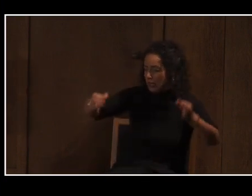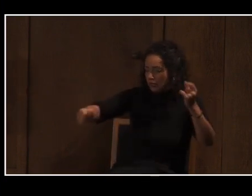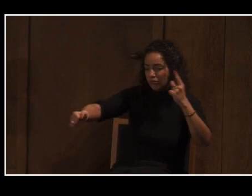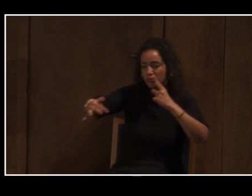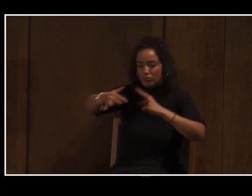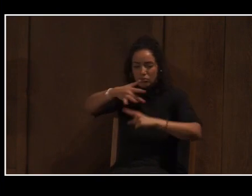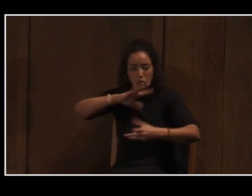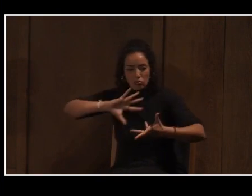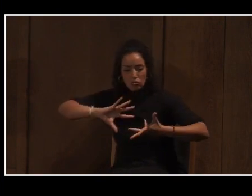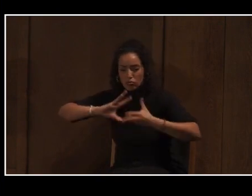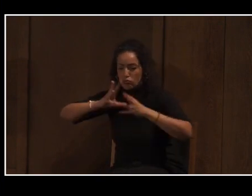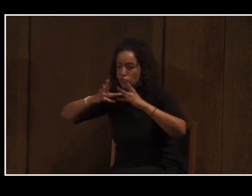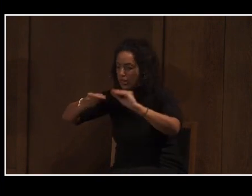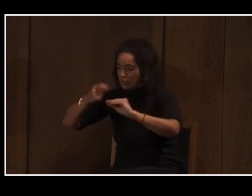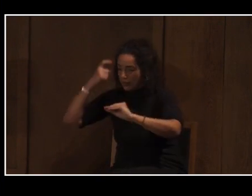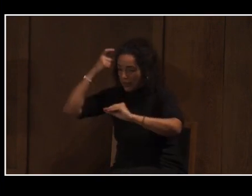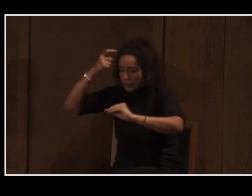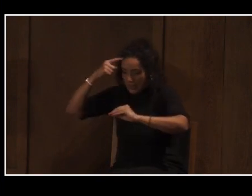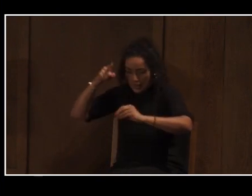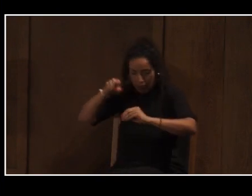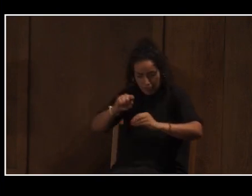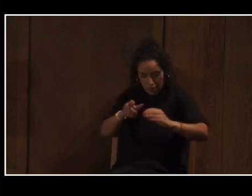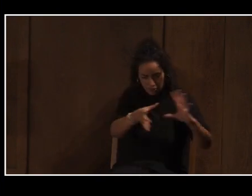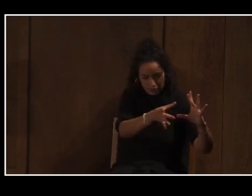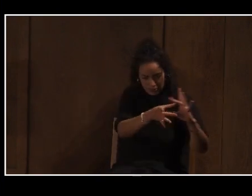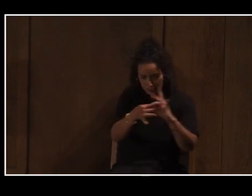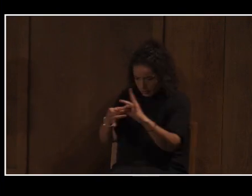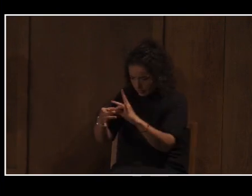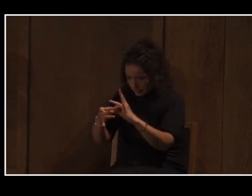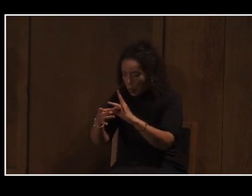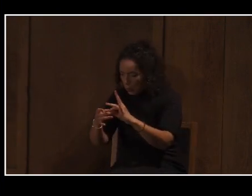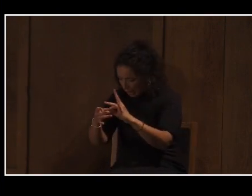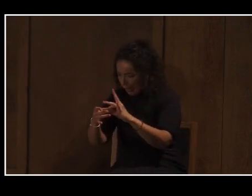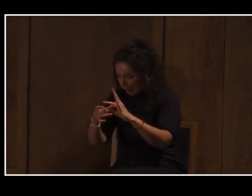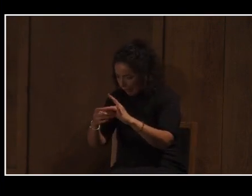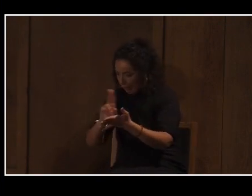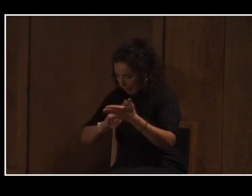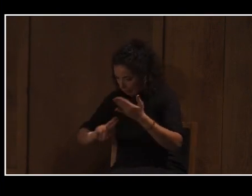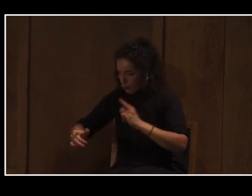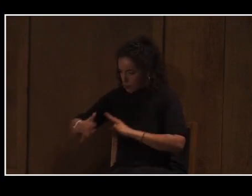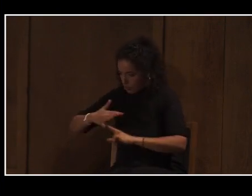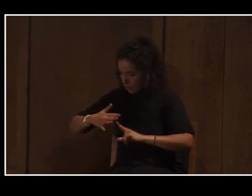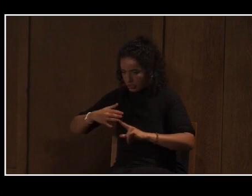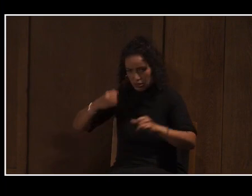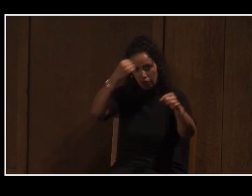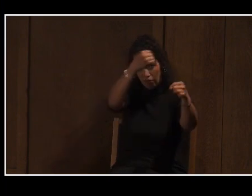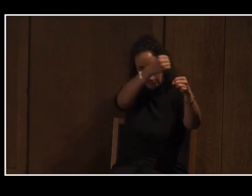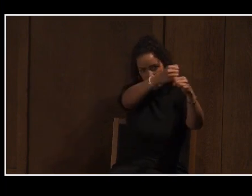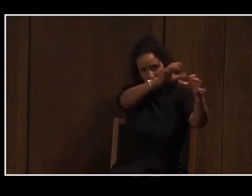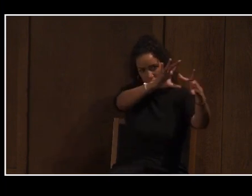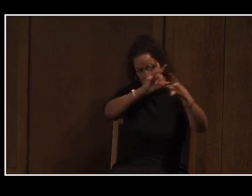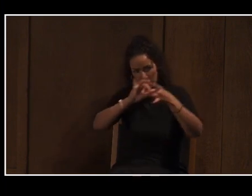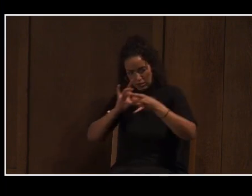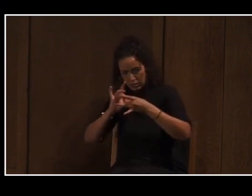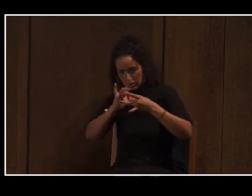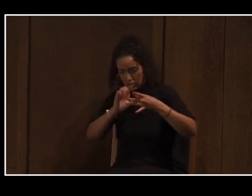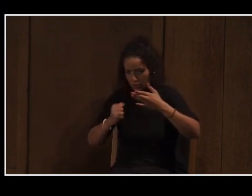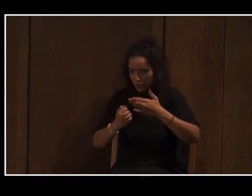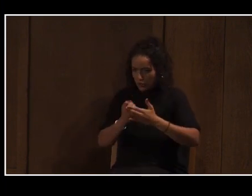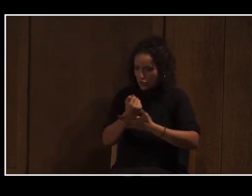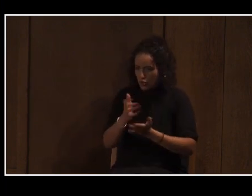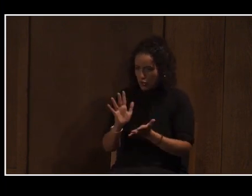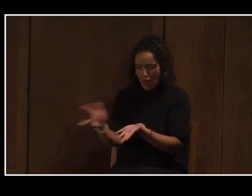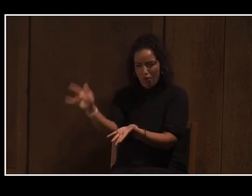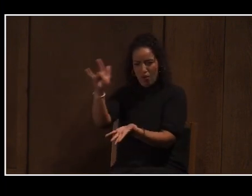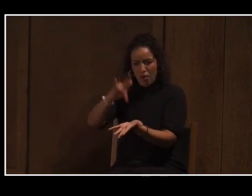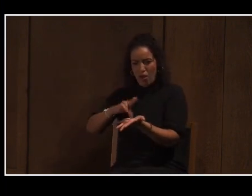about the tensions and the translations both between civil society and government, but also how do we start thinking about new urban languages and political forms? How